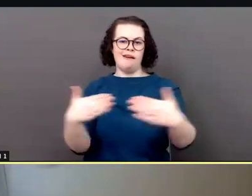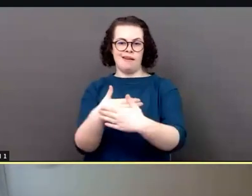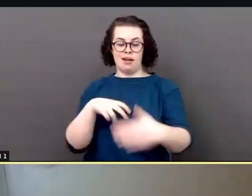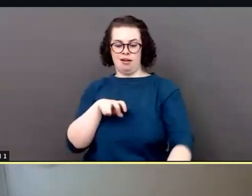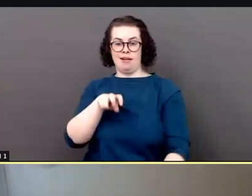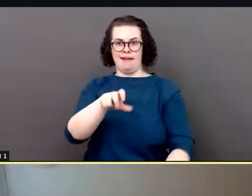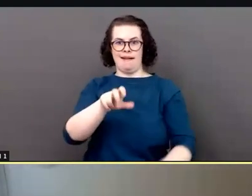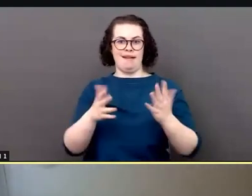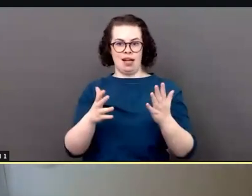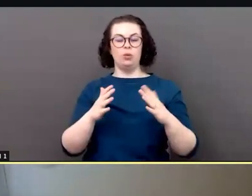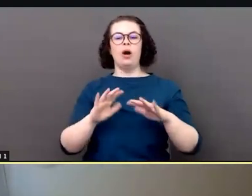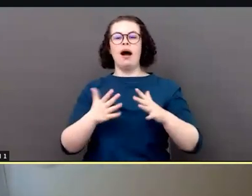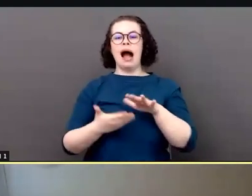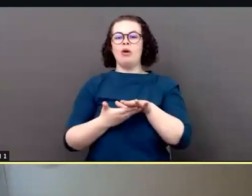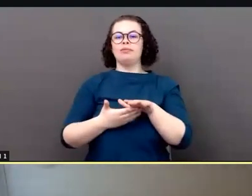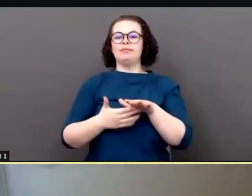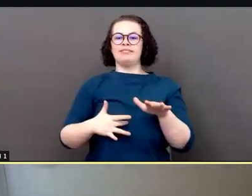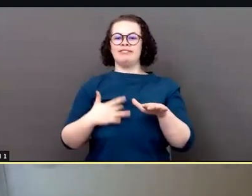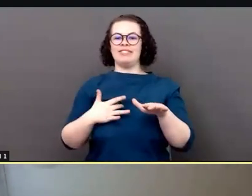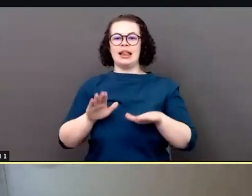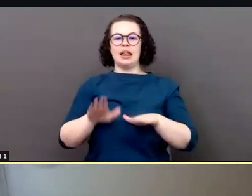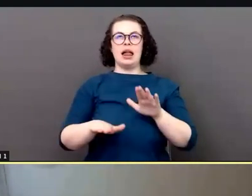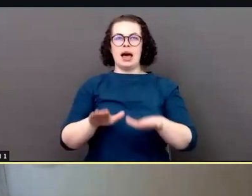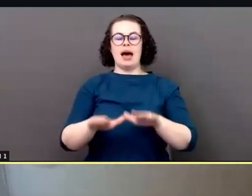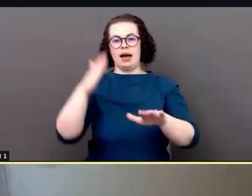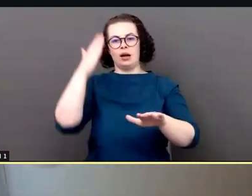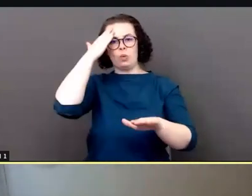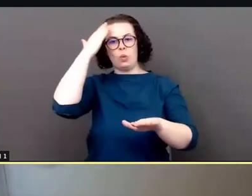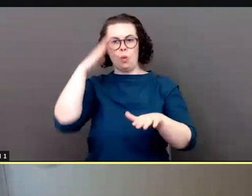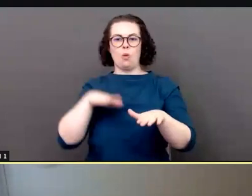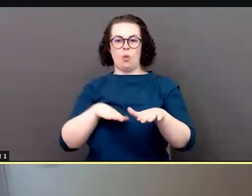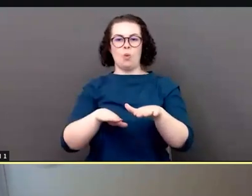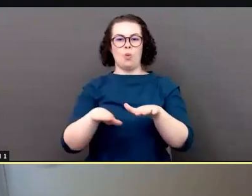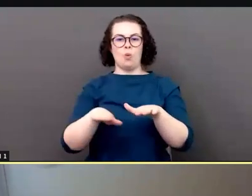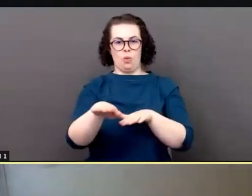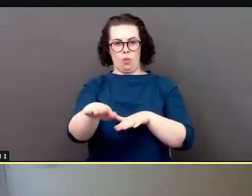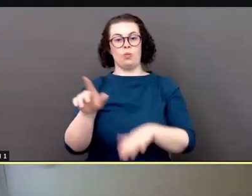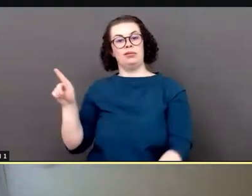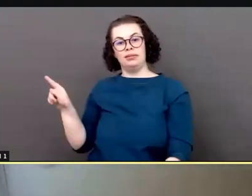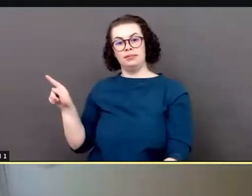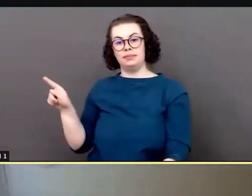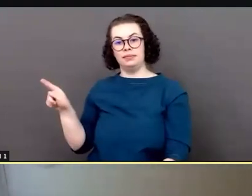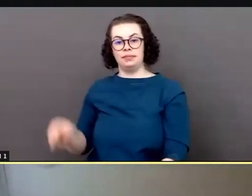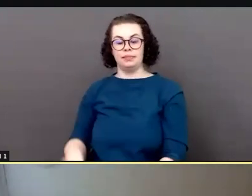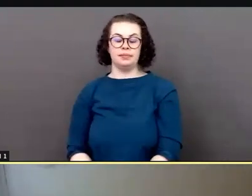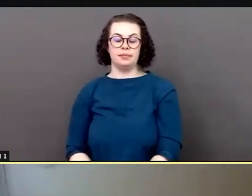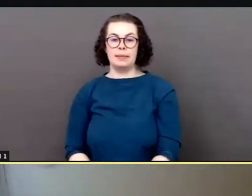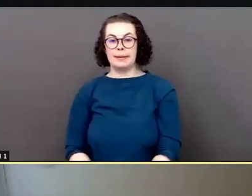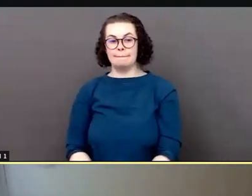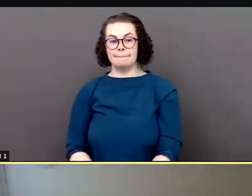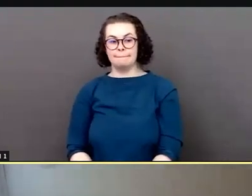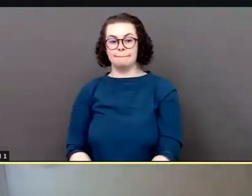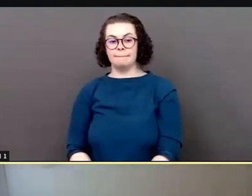walking surfaces for guidance and attention. And we very early found out that